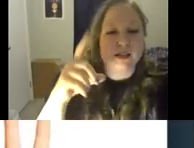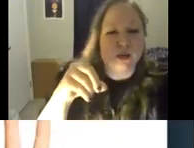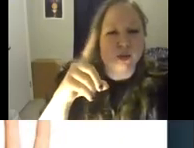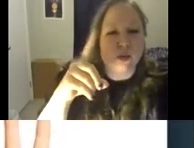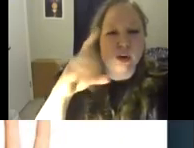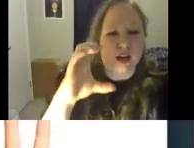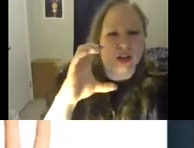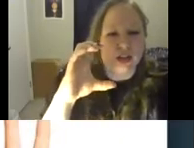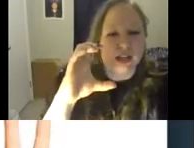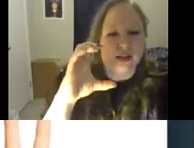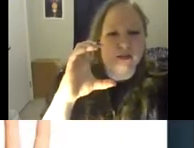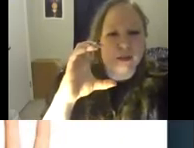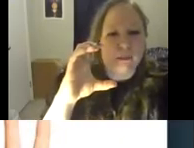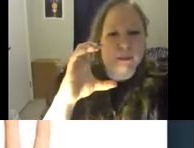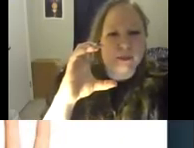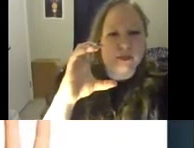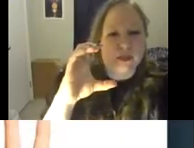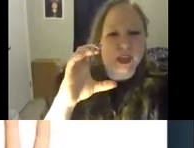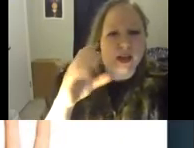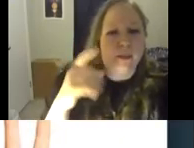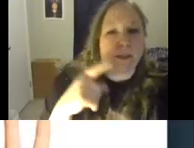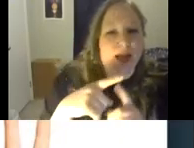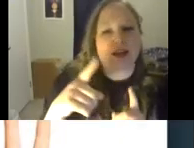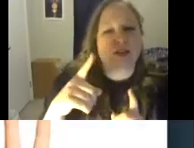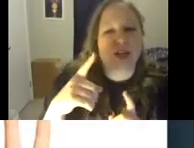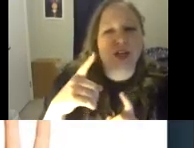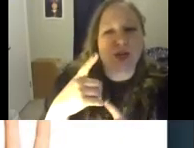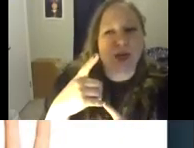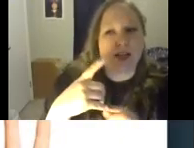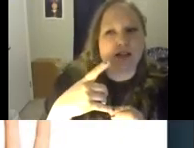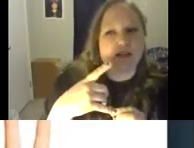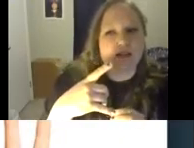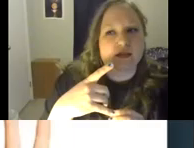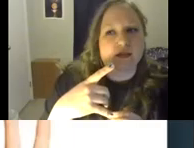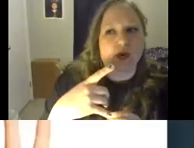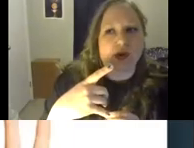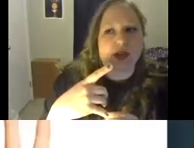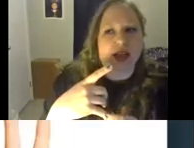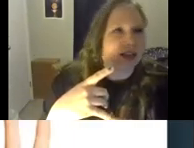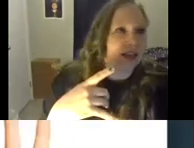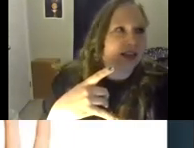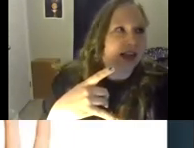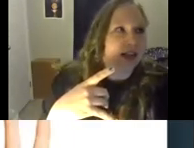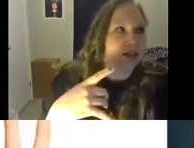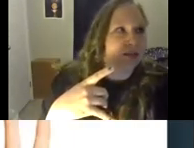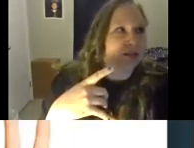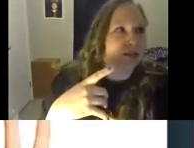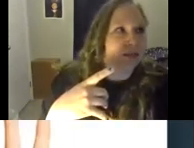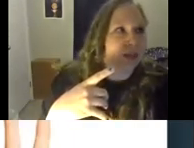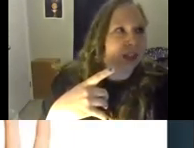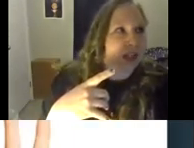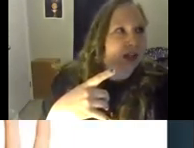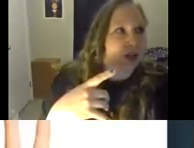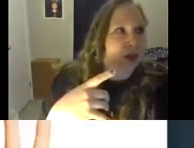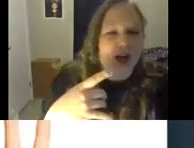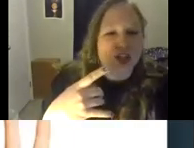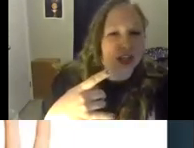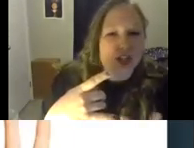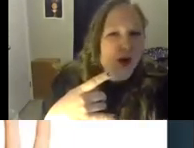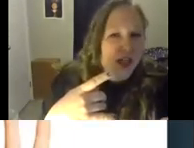is 100. But if you're doing more, like let's say